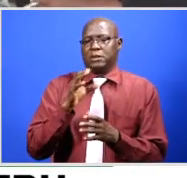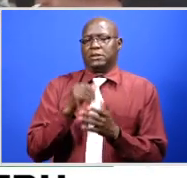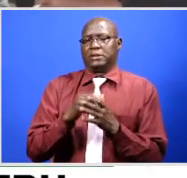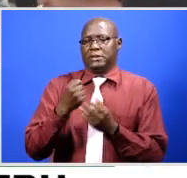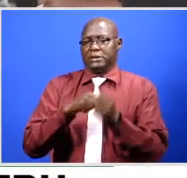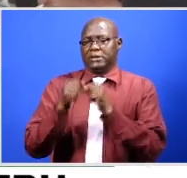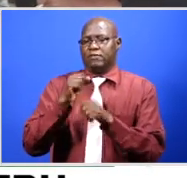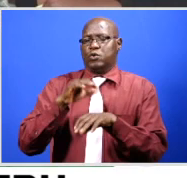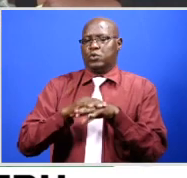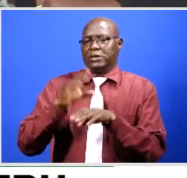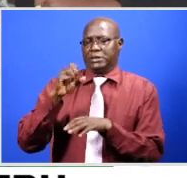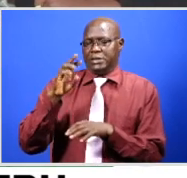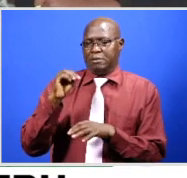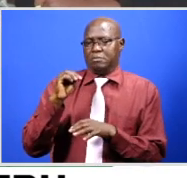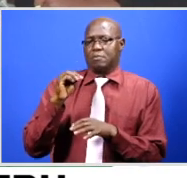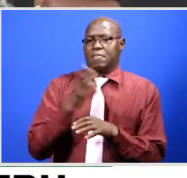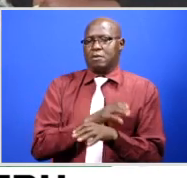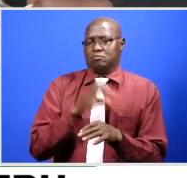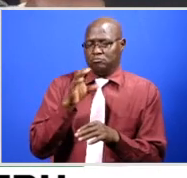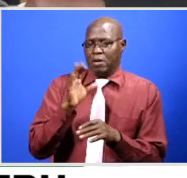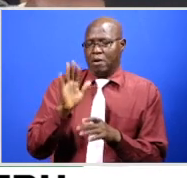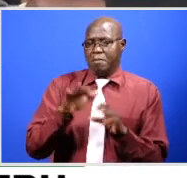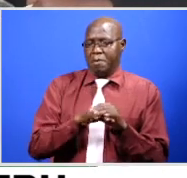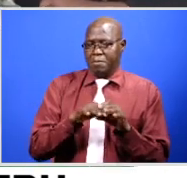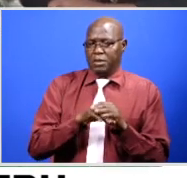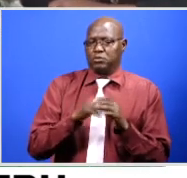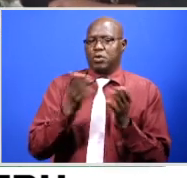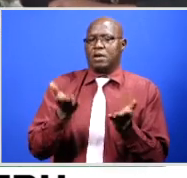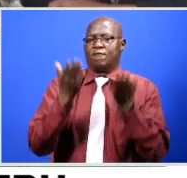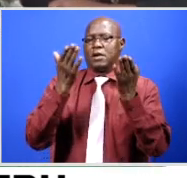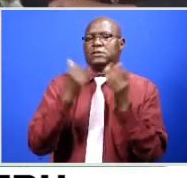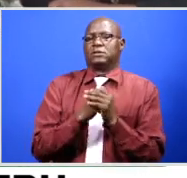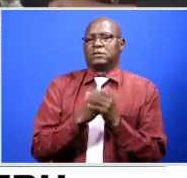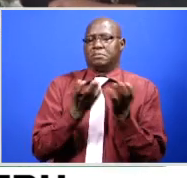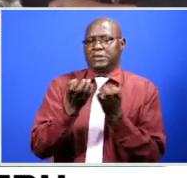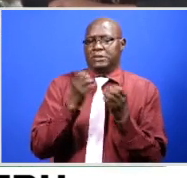at empowering her members to prosper in their businesses for the glory of God.